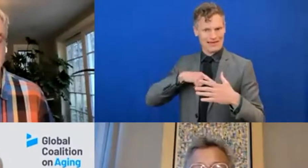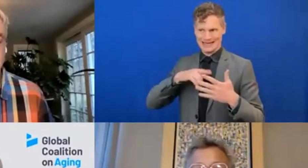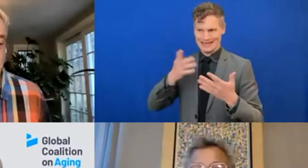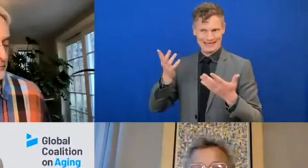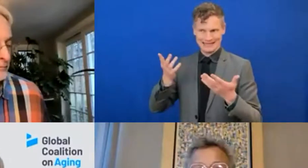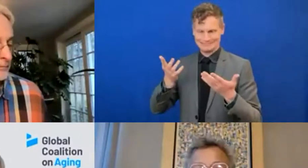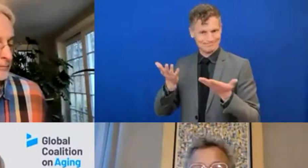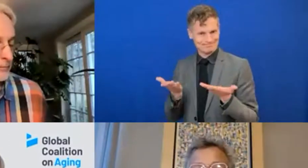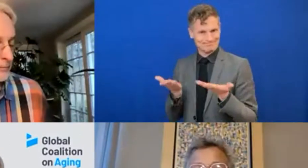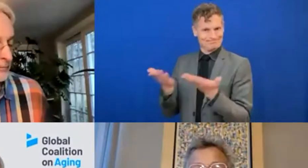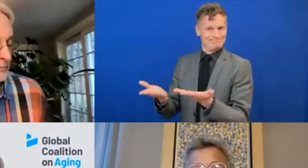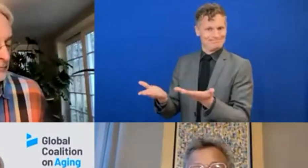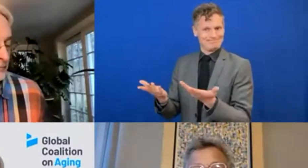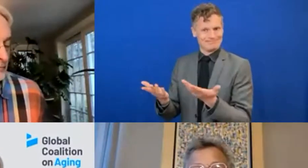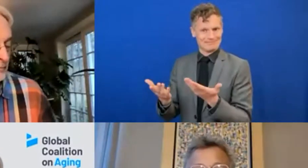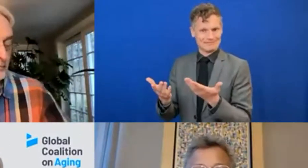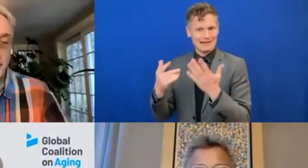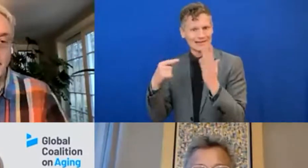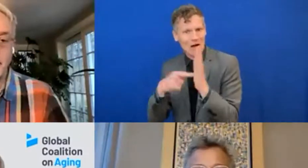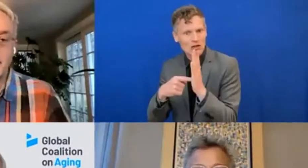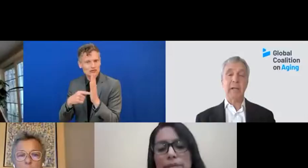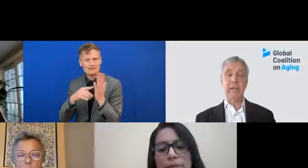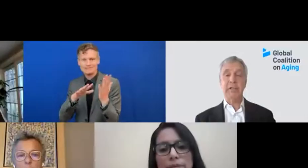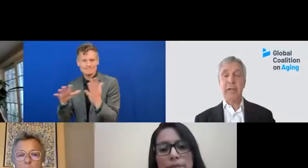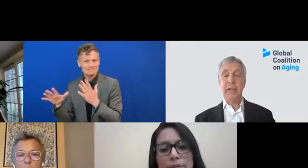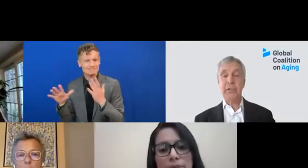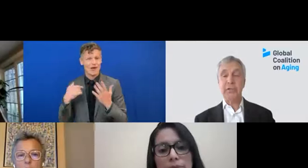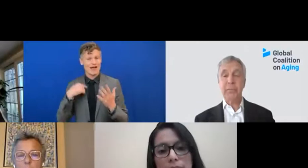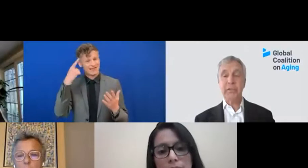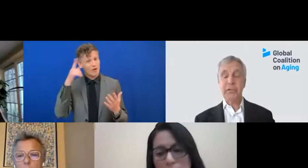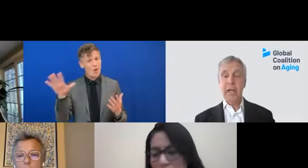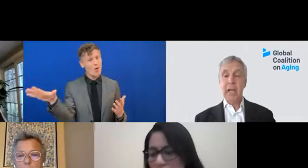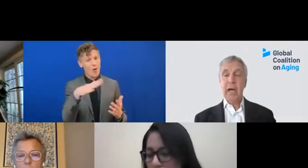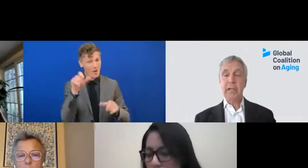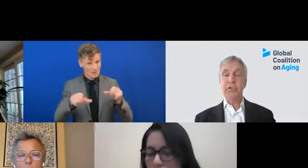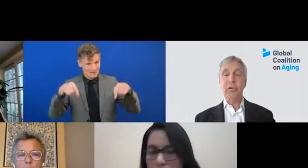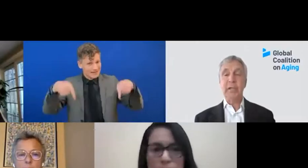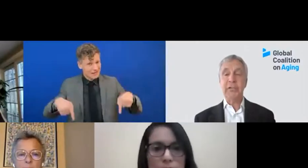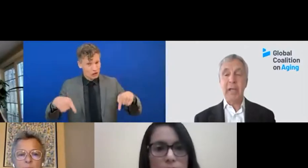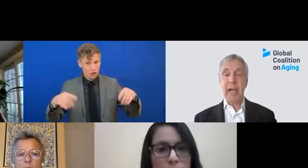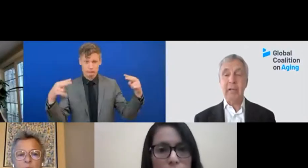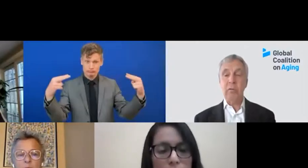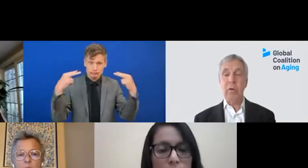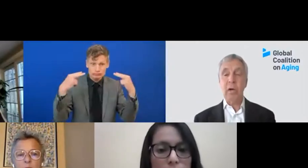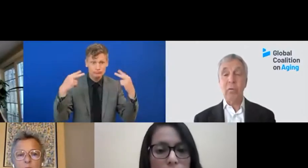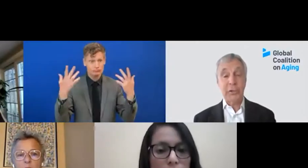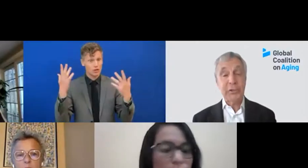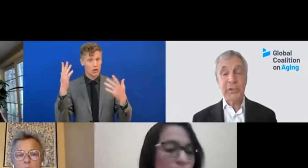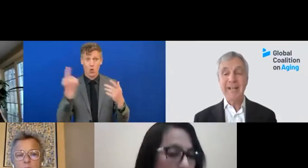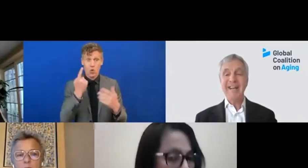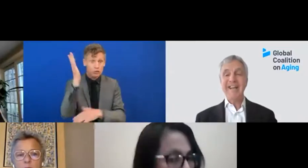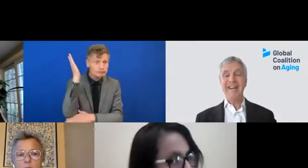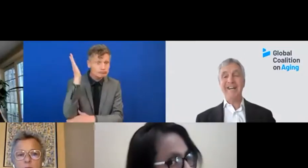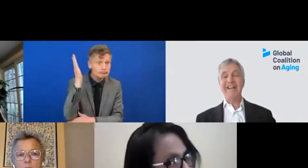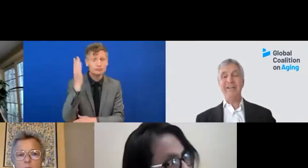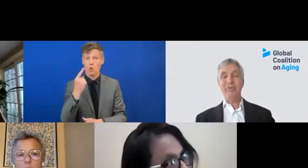this webinar, both panelists and participants, to join us at Wizzes.